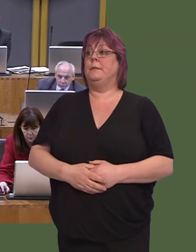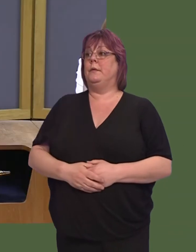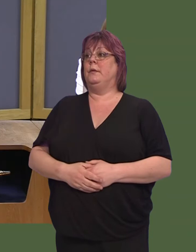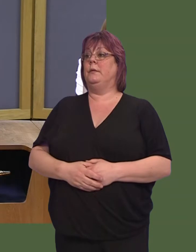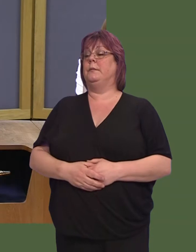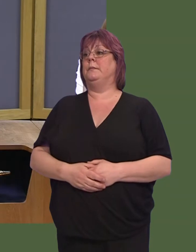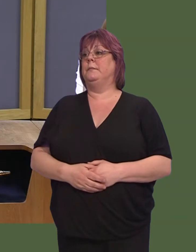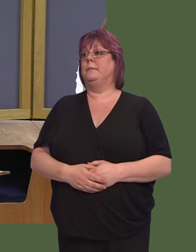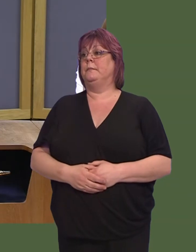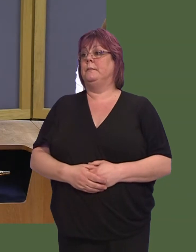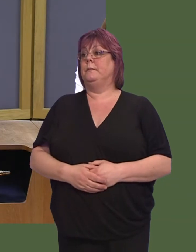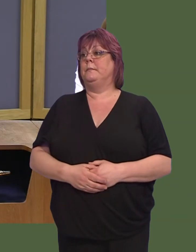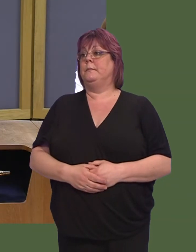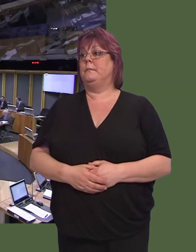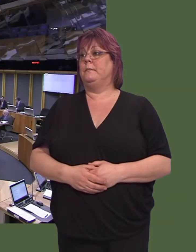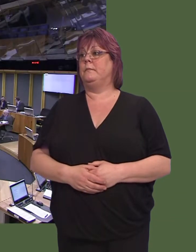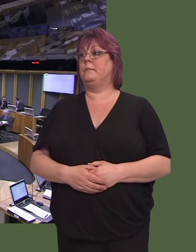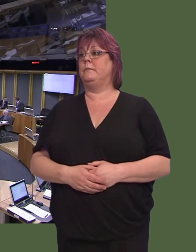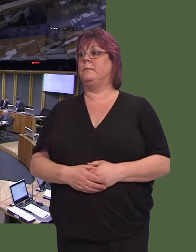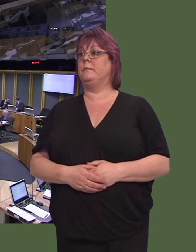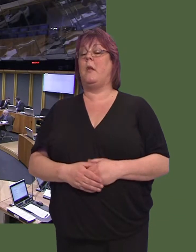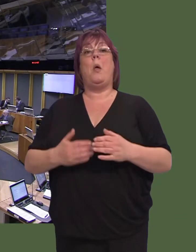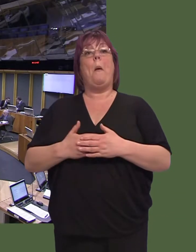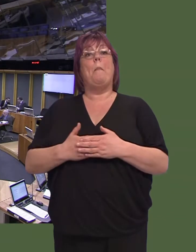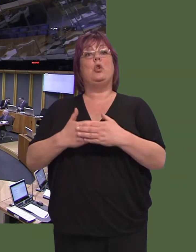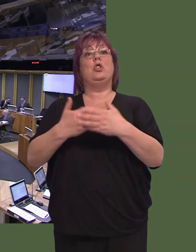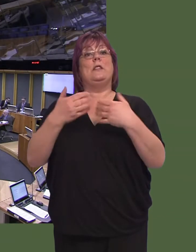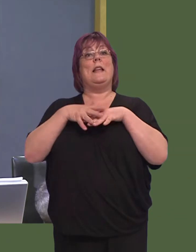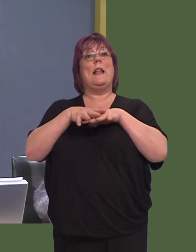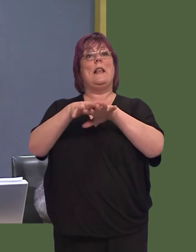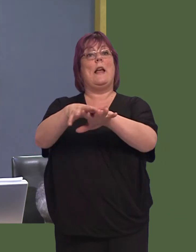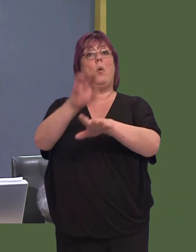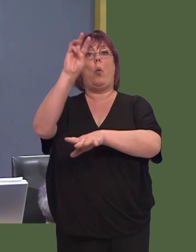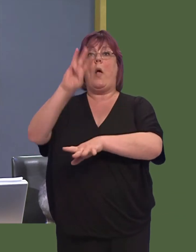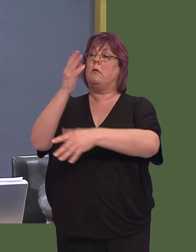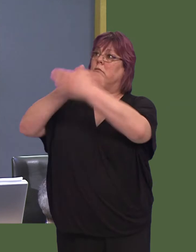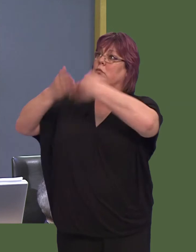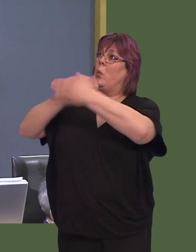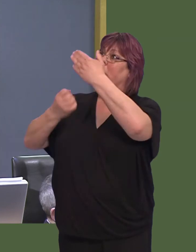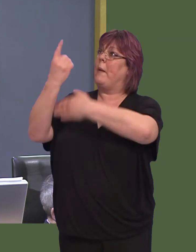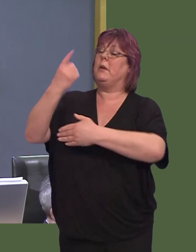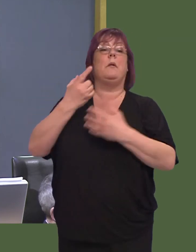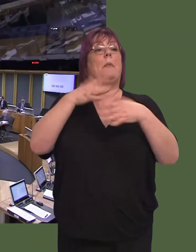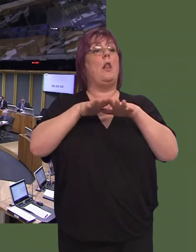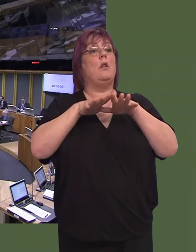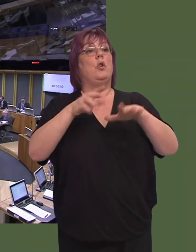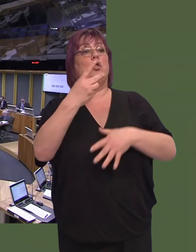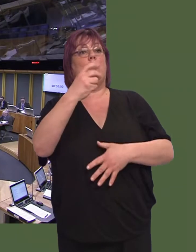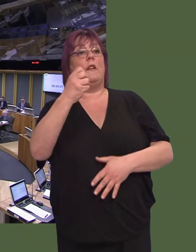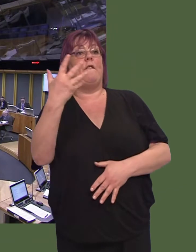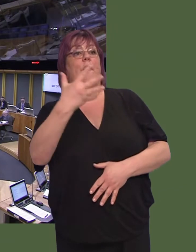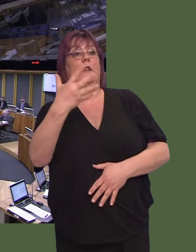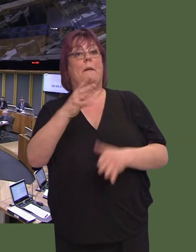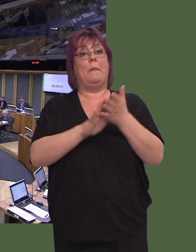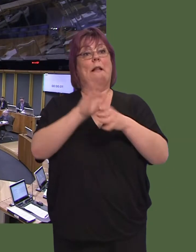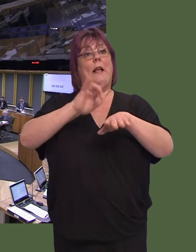James. Question 7, Jane Bryan. First Minister, give an update on Maternity Network Wales. Well, since its launch in 2015, the Maternity